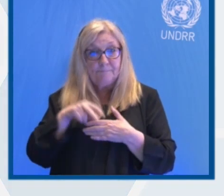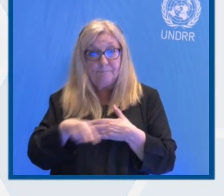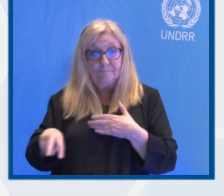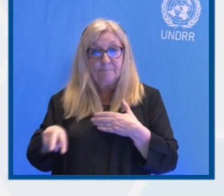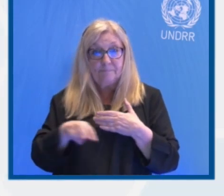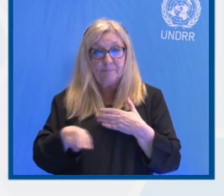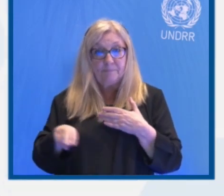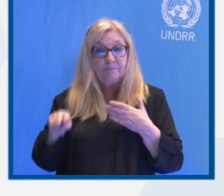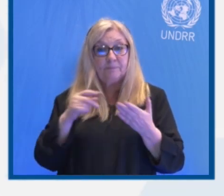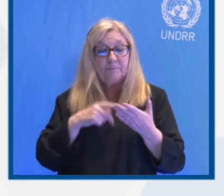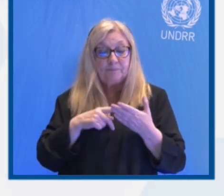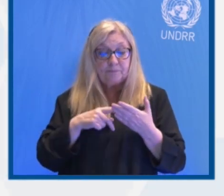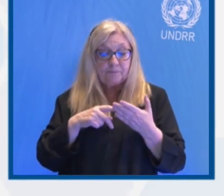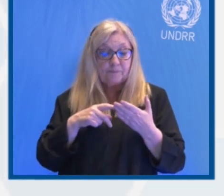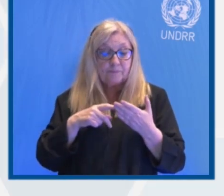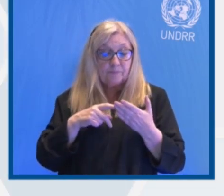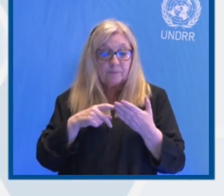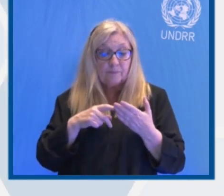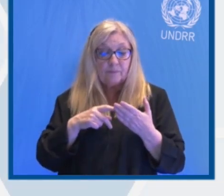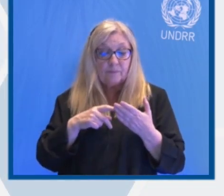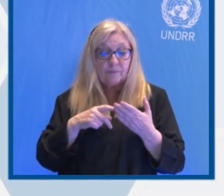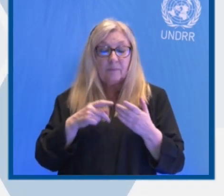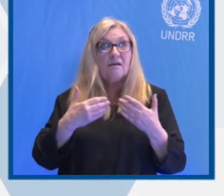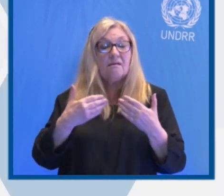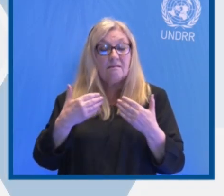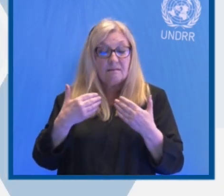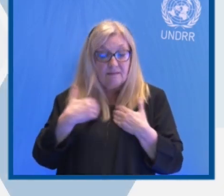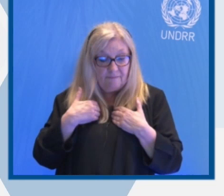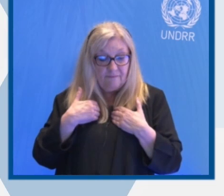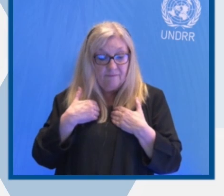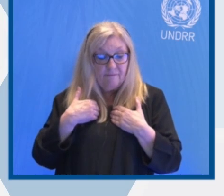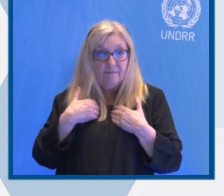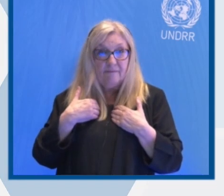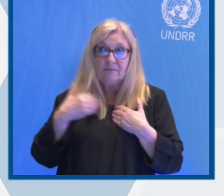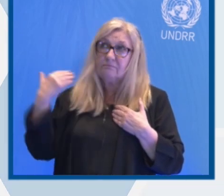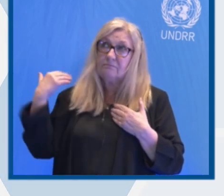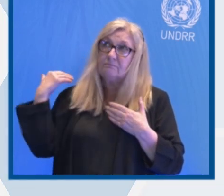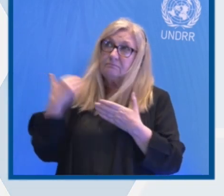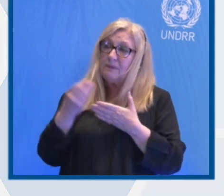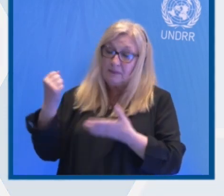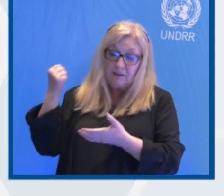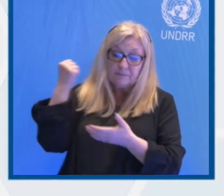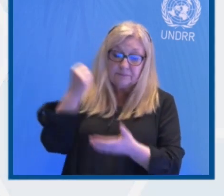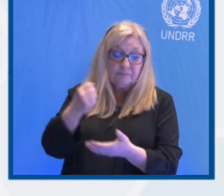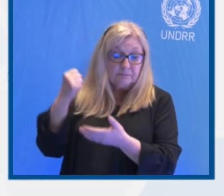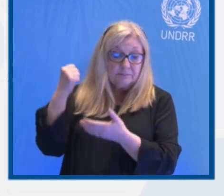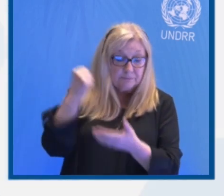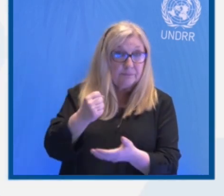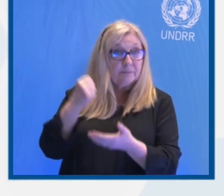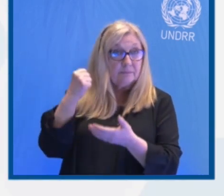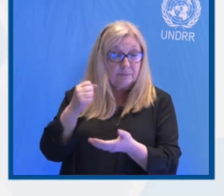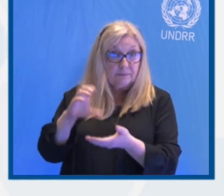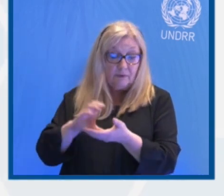prior to this, we were able to manage better the pandemic period with minimal